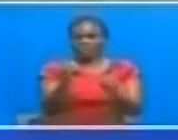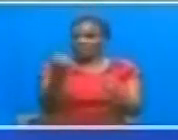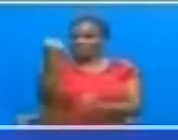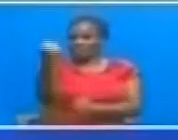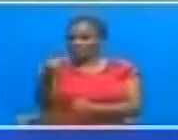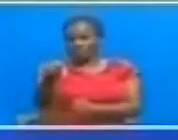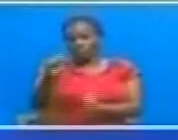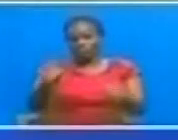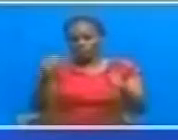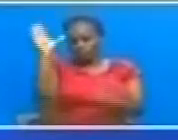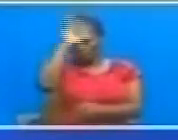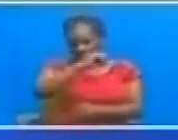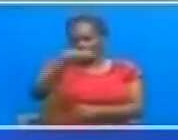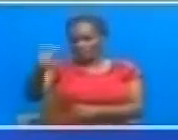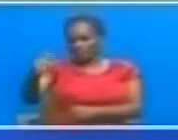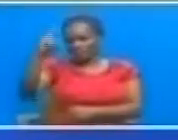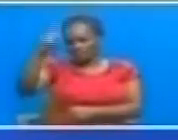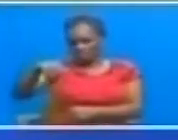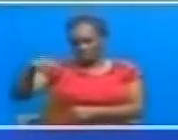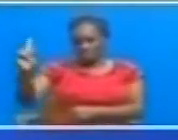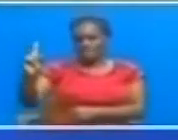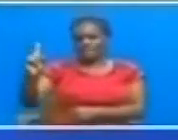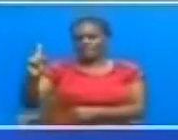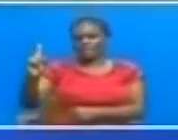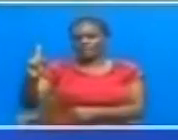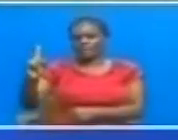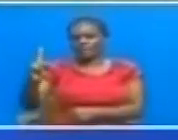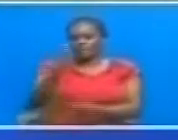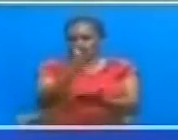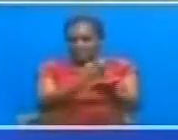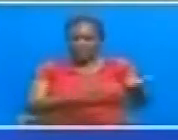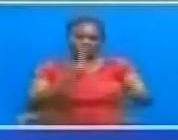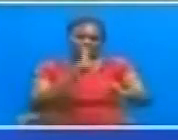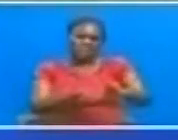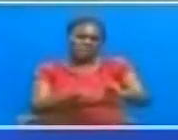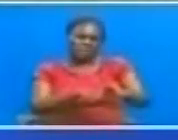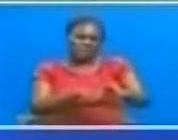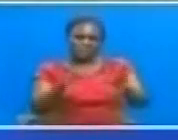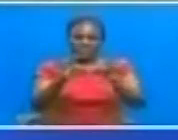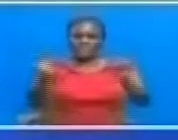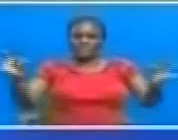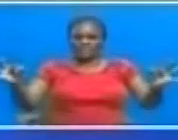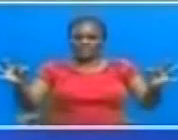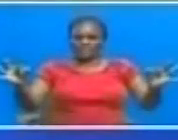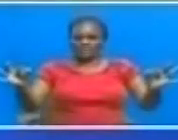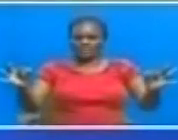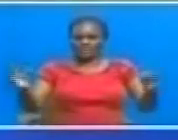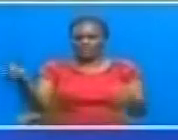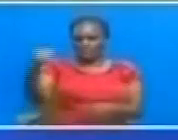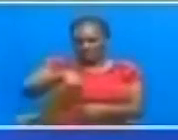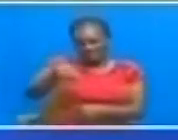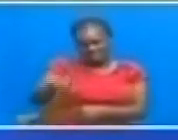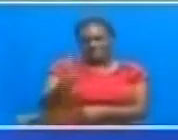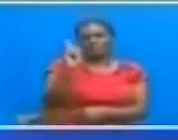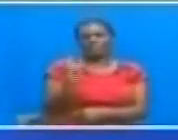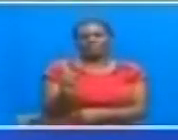win the championship. Yeah, winning is winning, and sometimes like distances, they come alone.